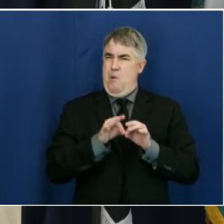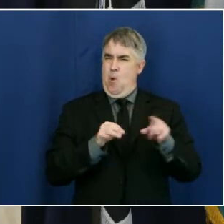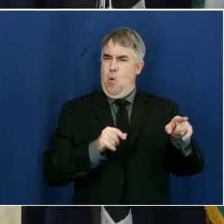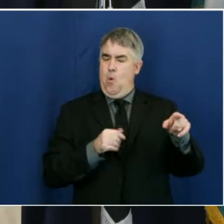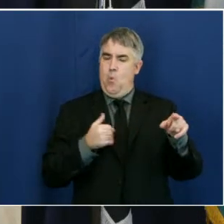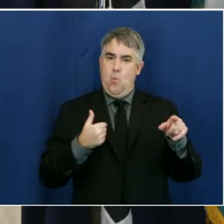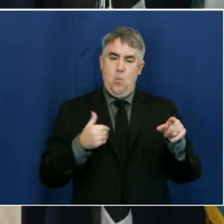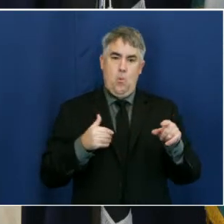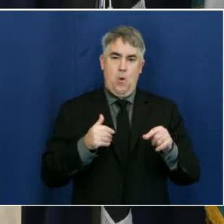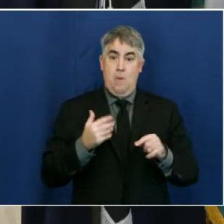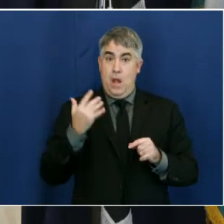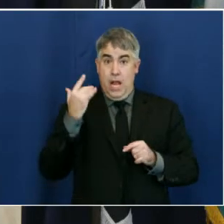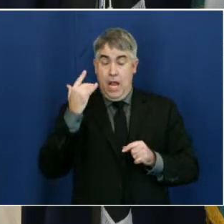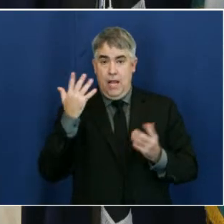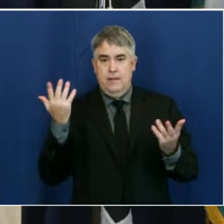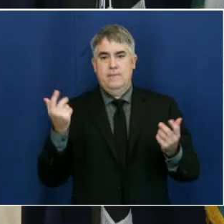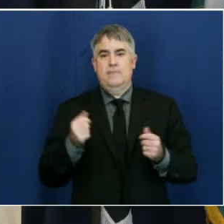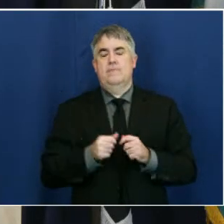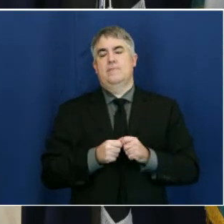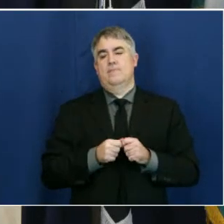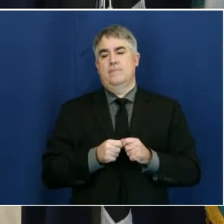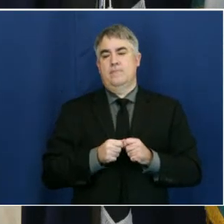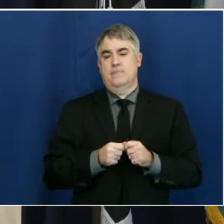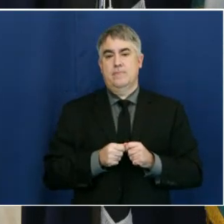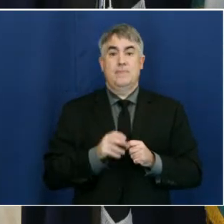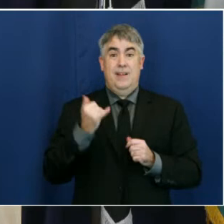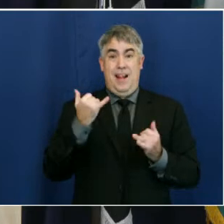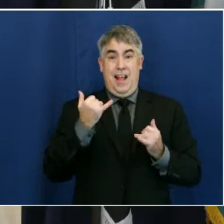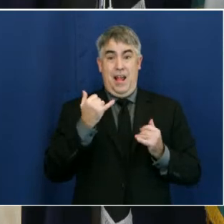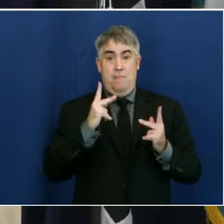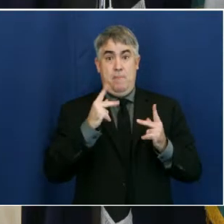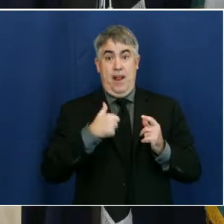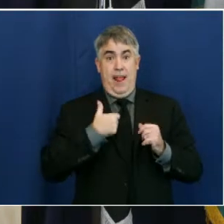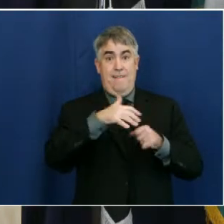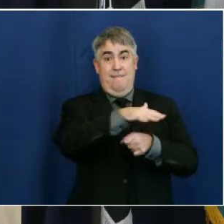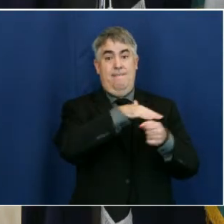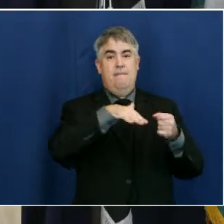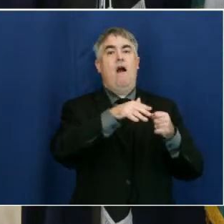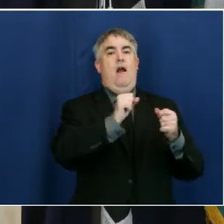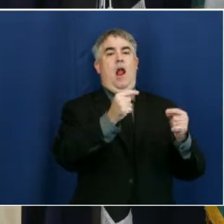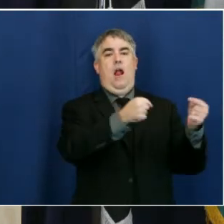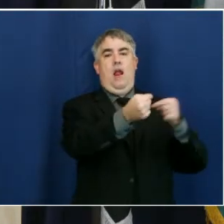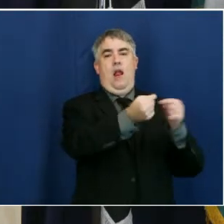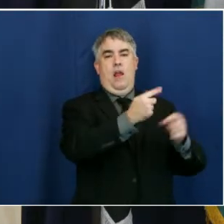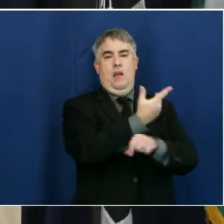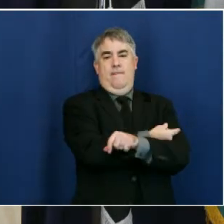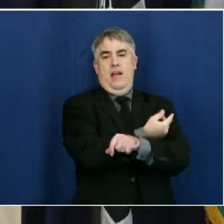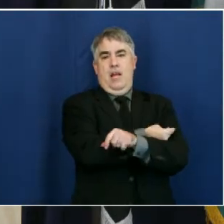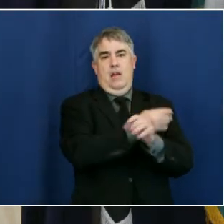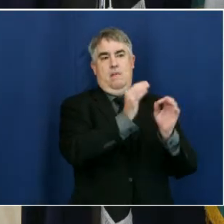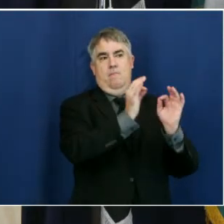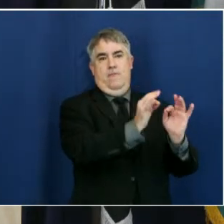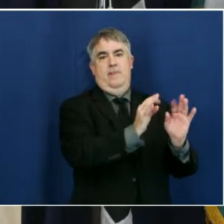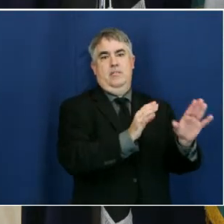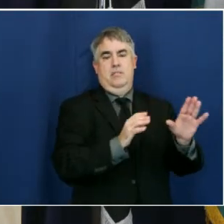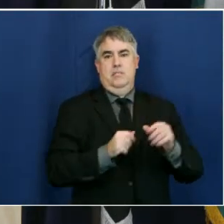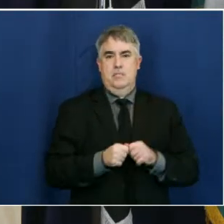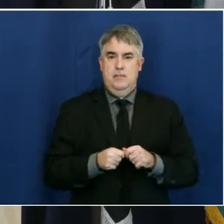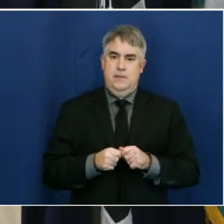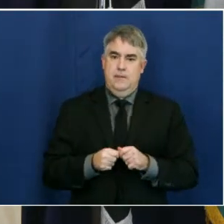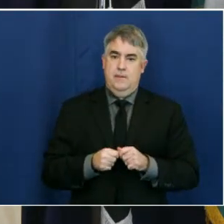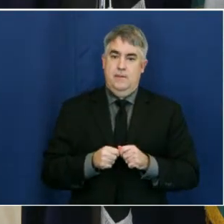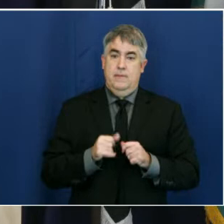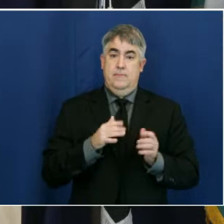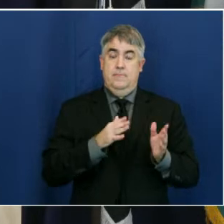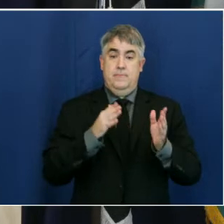to actually go to the center to get their COVID test in the past, and it has worked. Number two, aside from